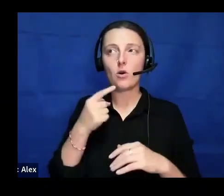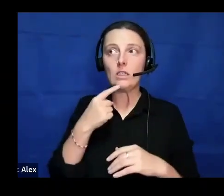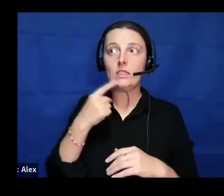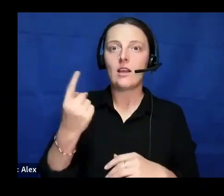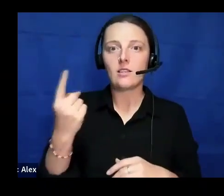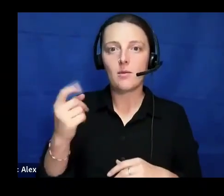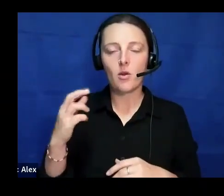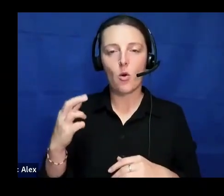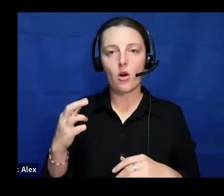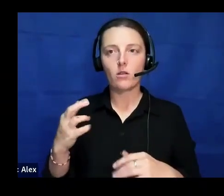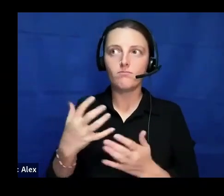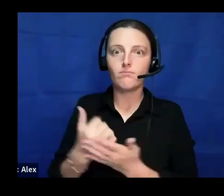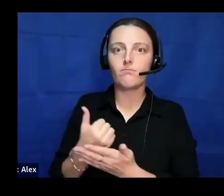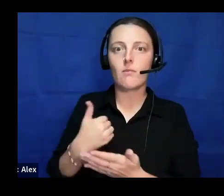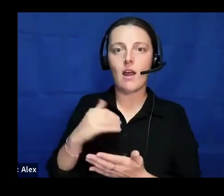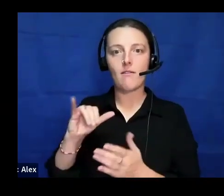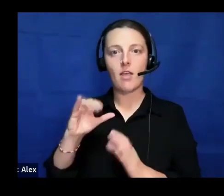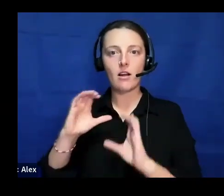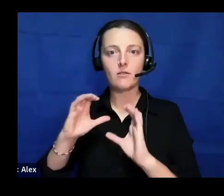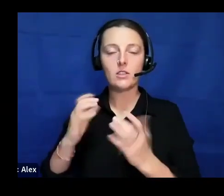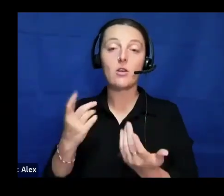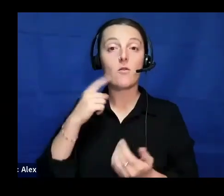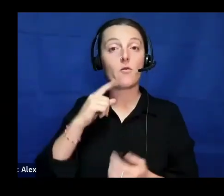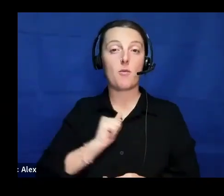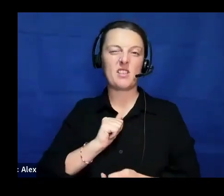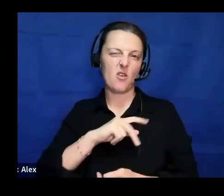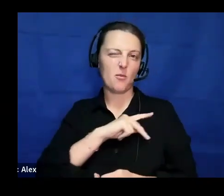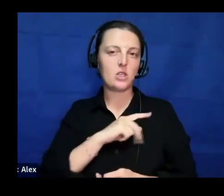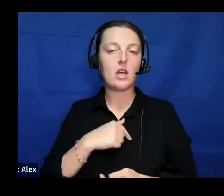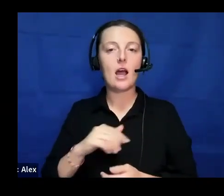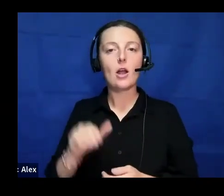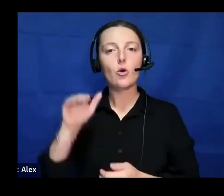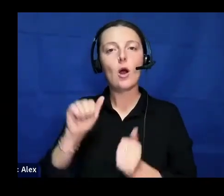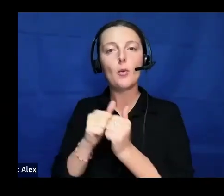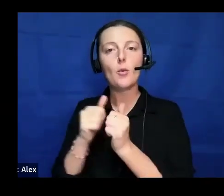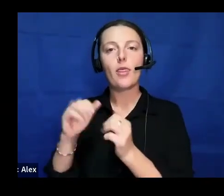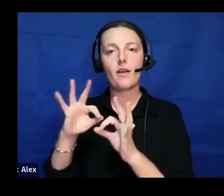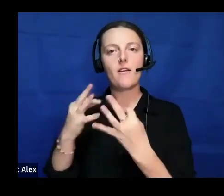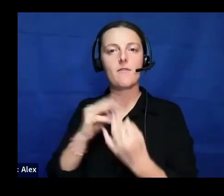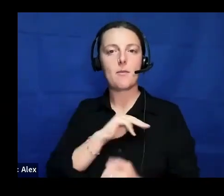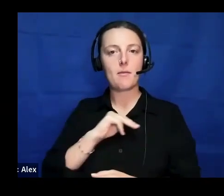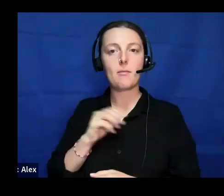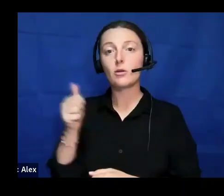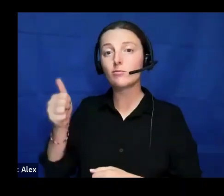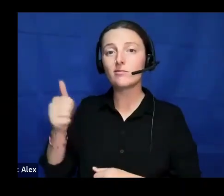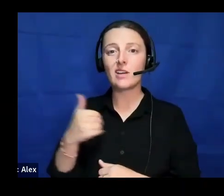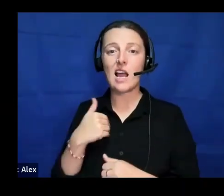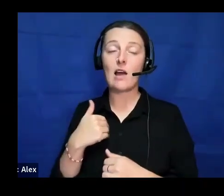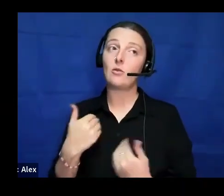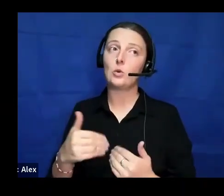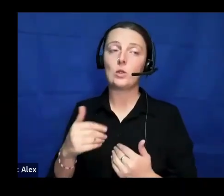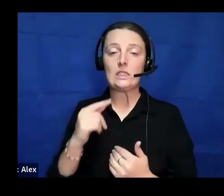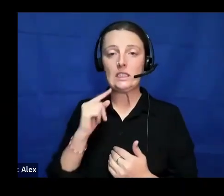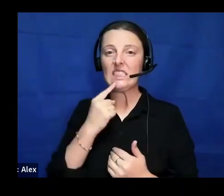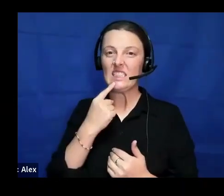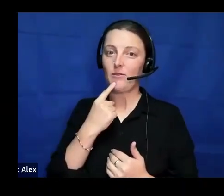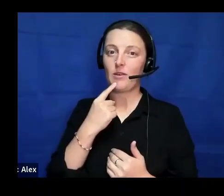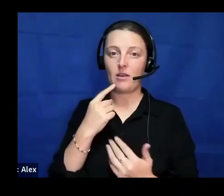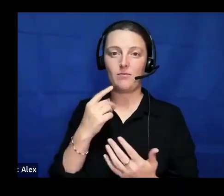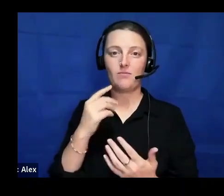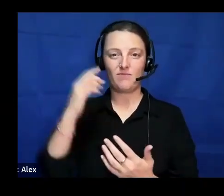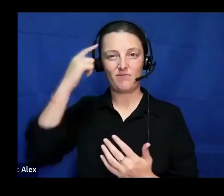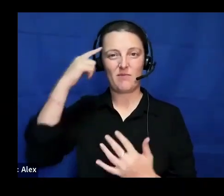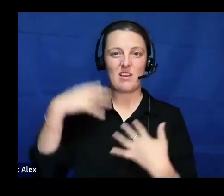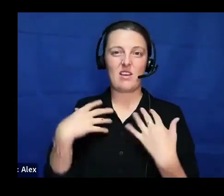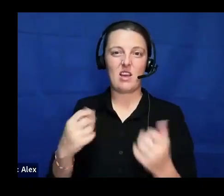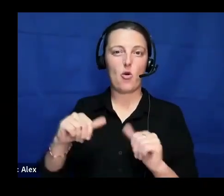up with a relative who went through some fairly significant mental health challenges. And I just